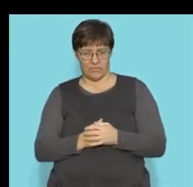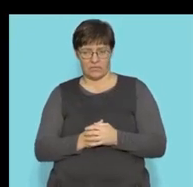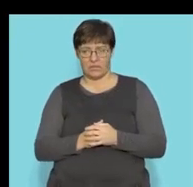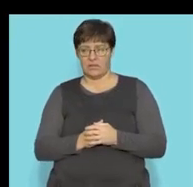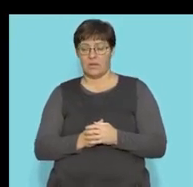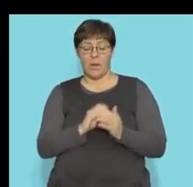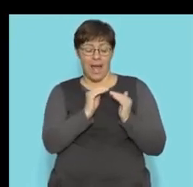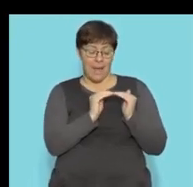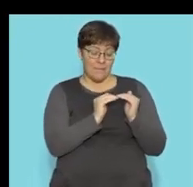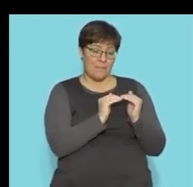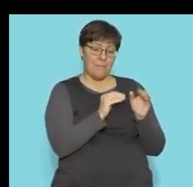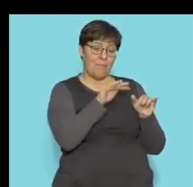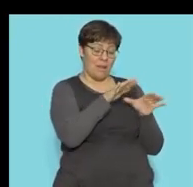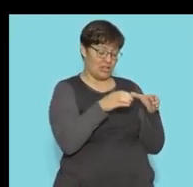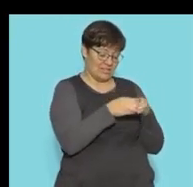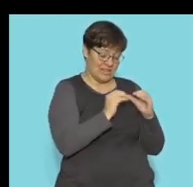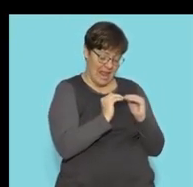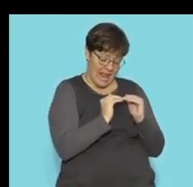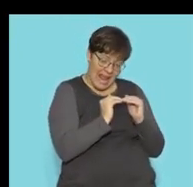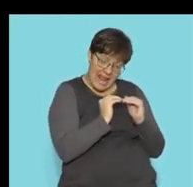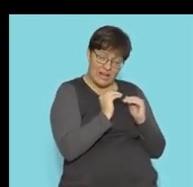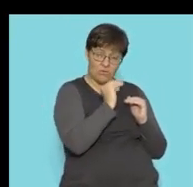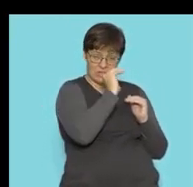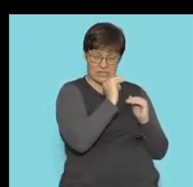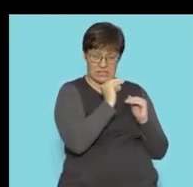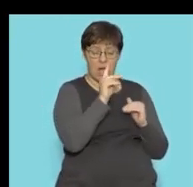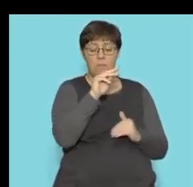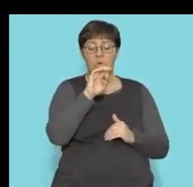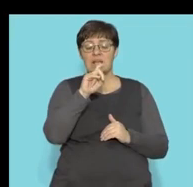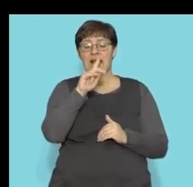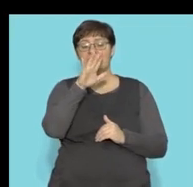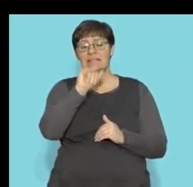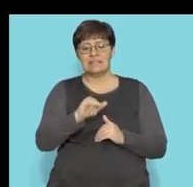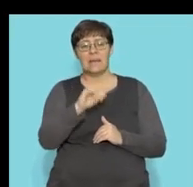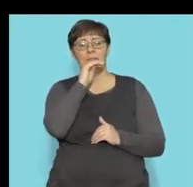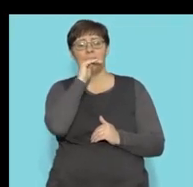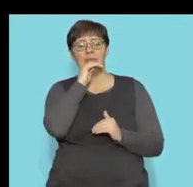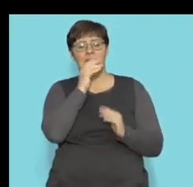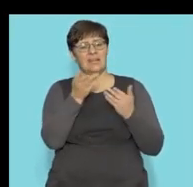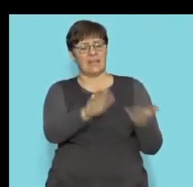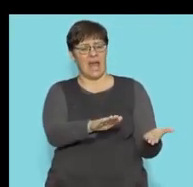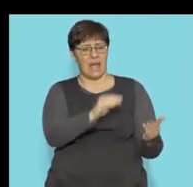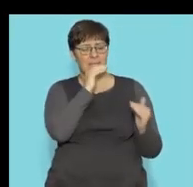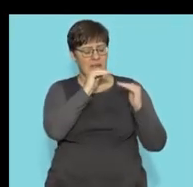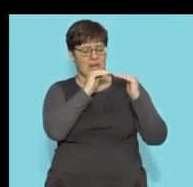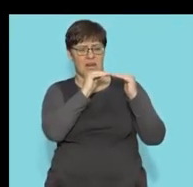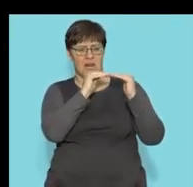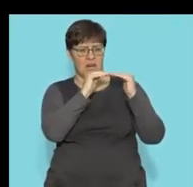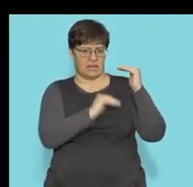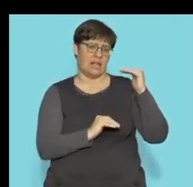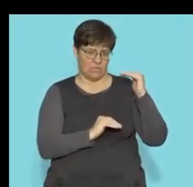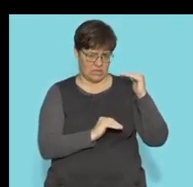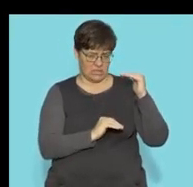Increase the size of the population. Well, we know mortality means death, which is definitely